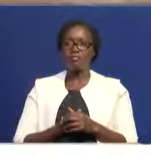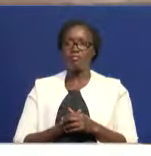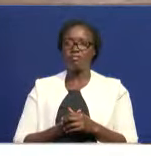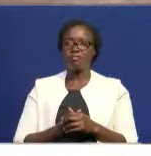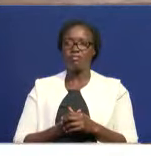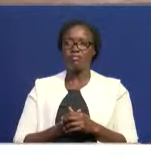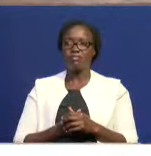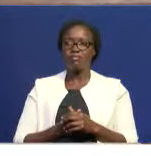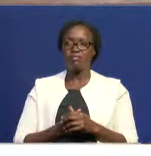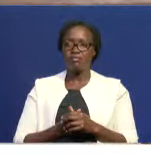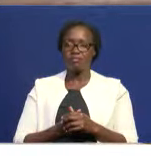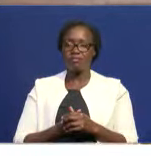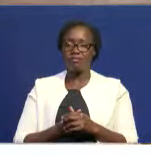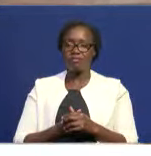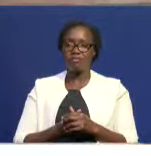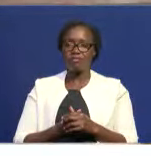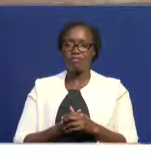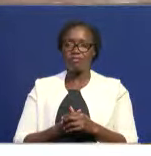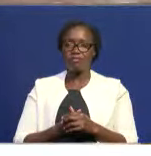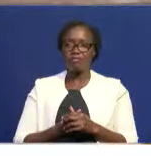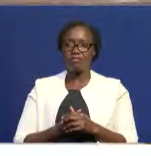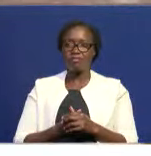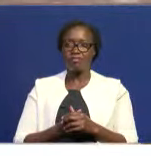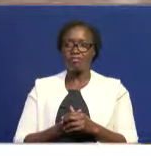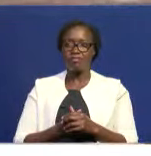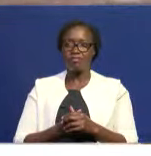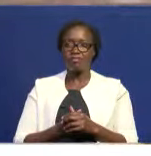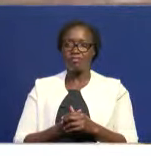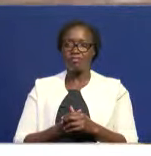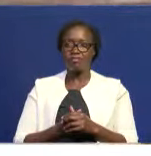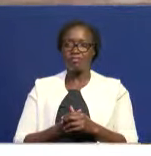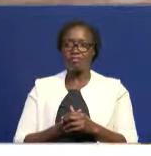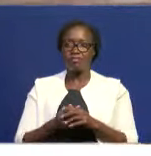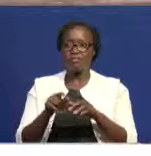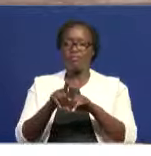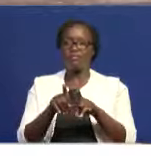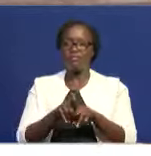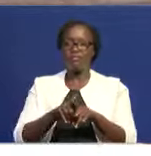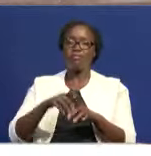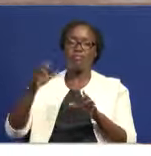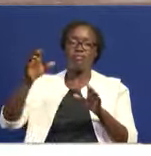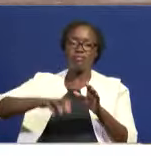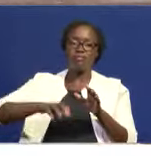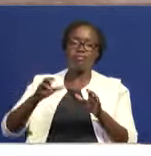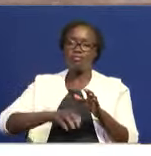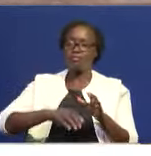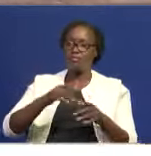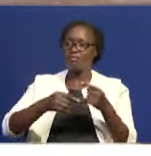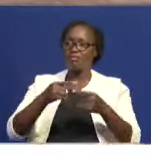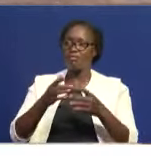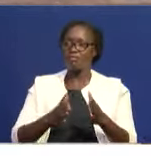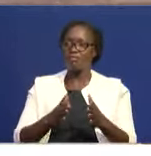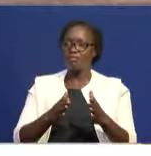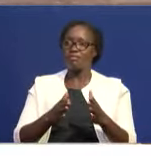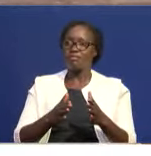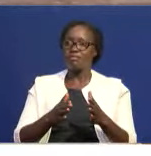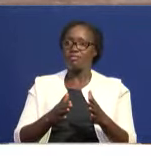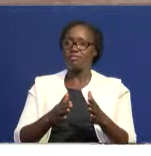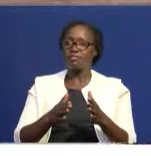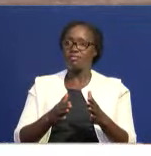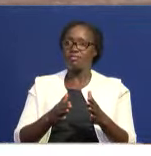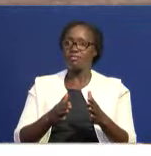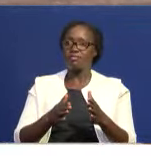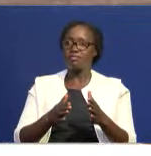But the police officers are stationed here. Even the matatu operators have been